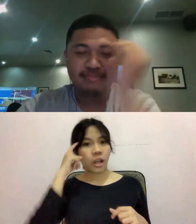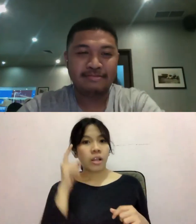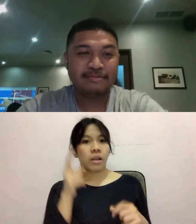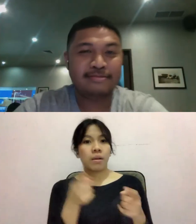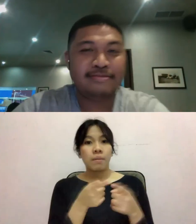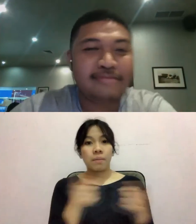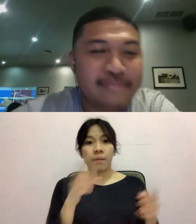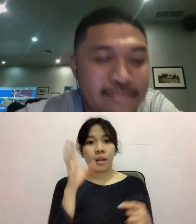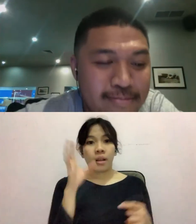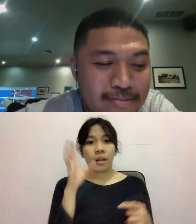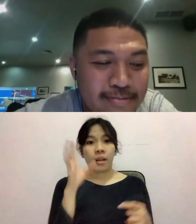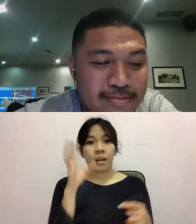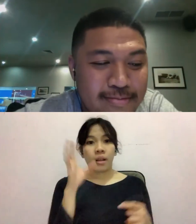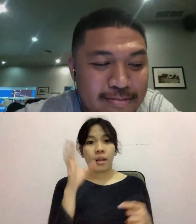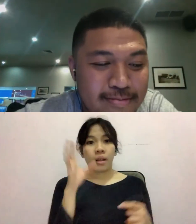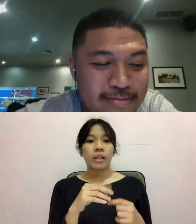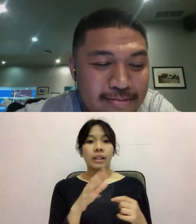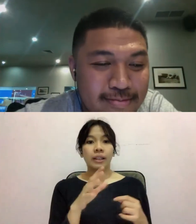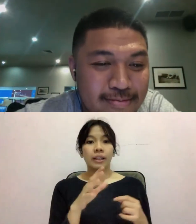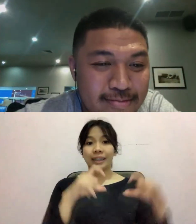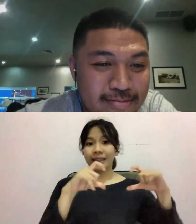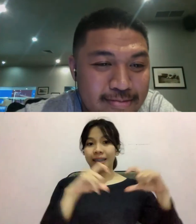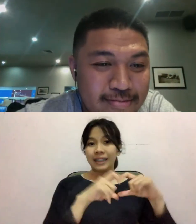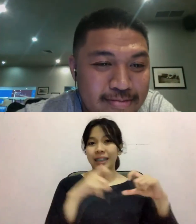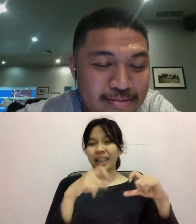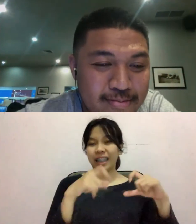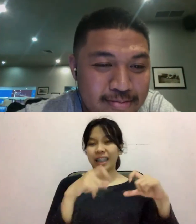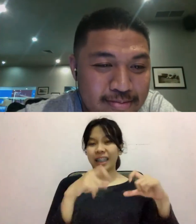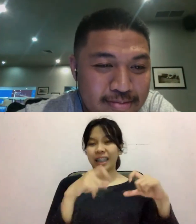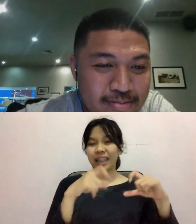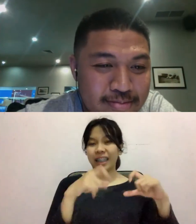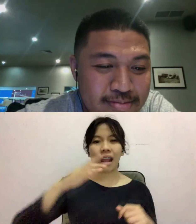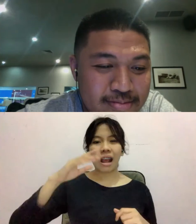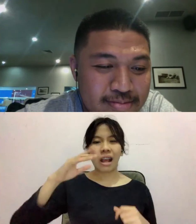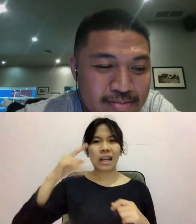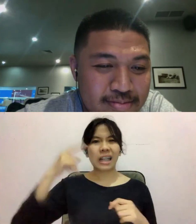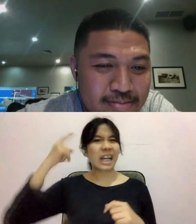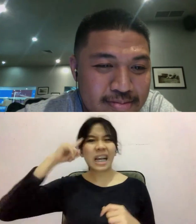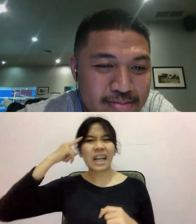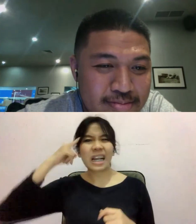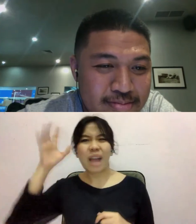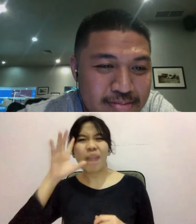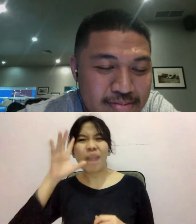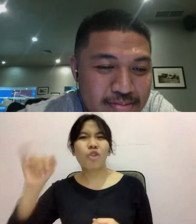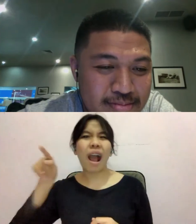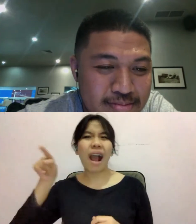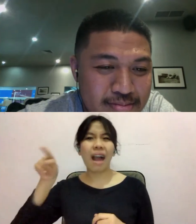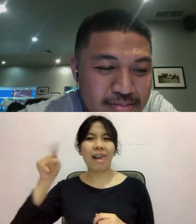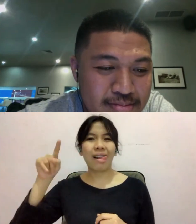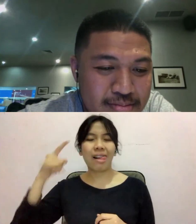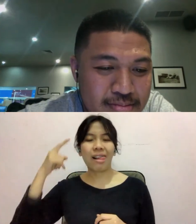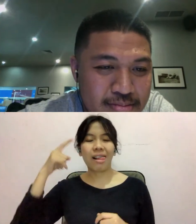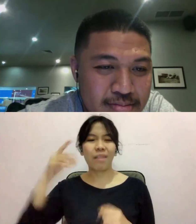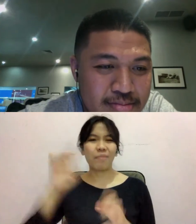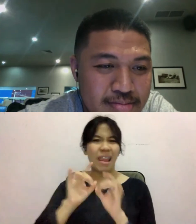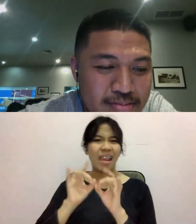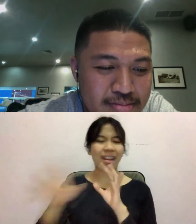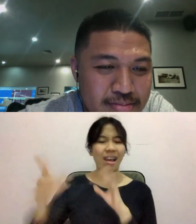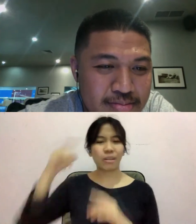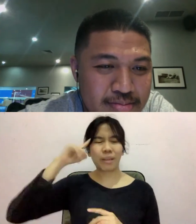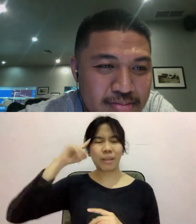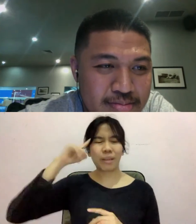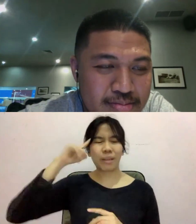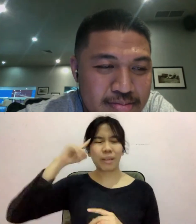love is illogical, that love is irrational, or that love, heart and brain are 2 different things,